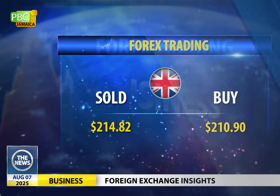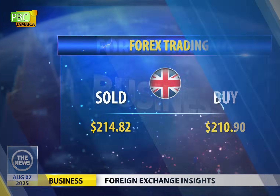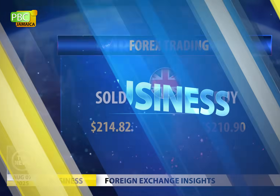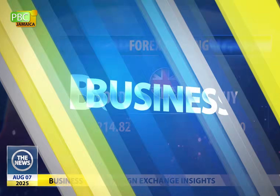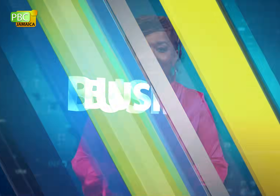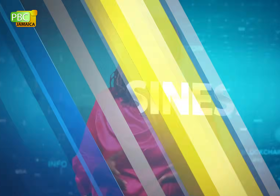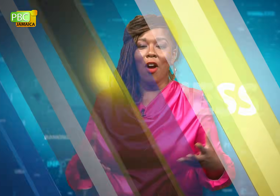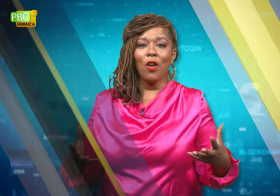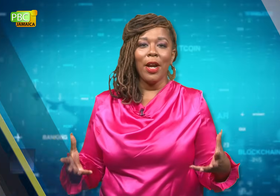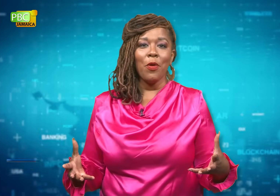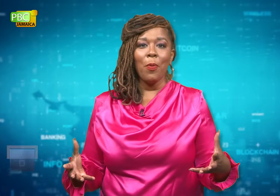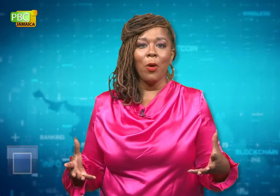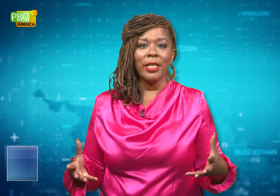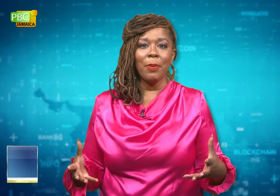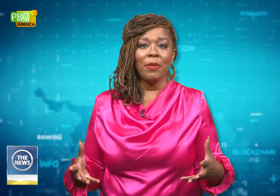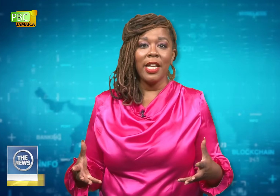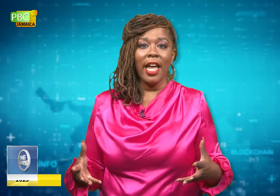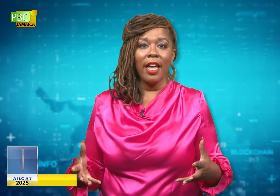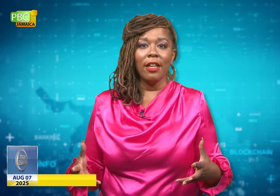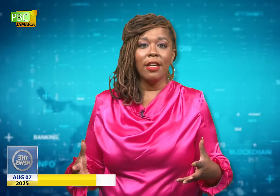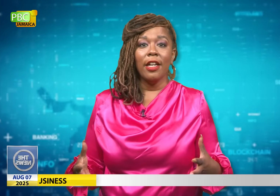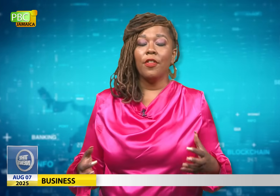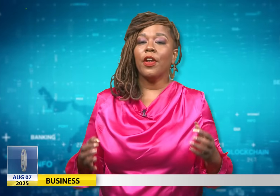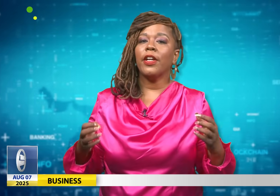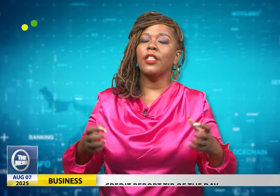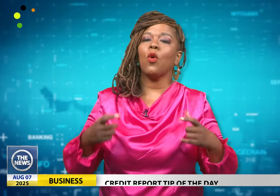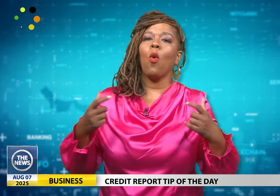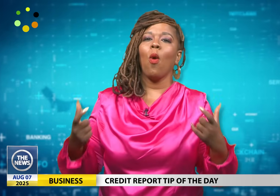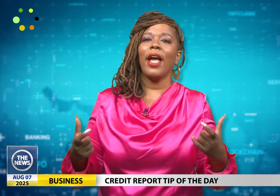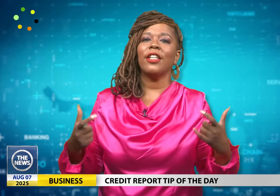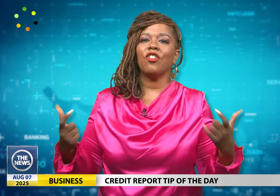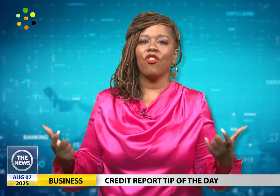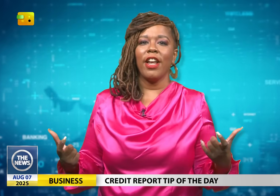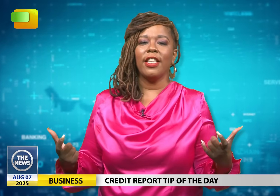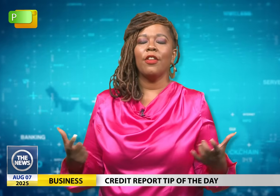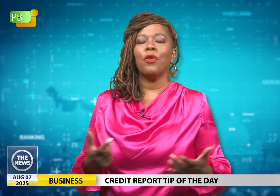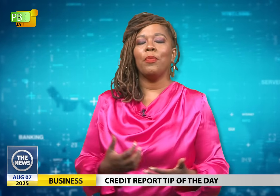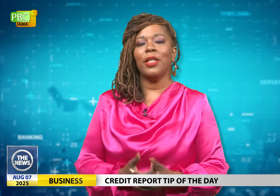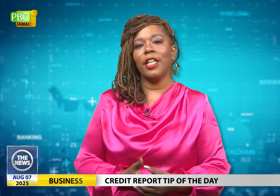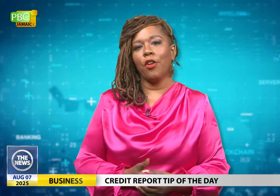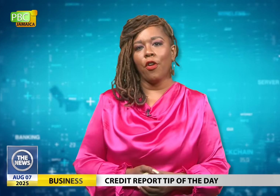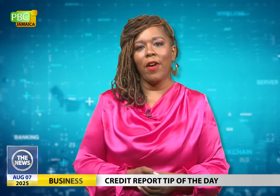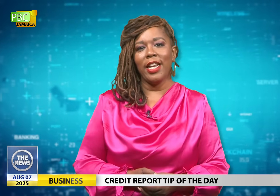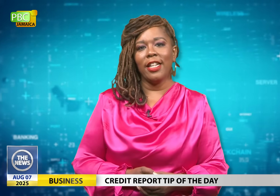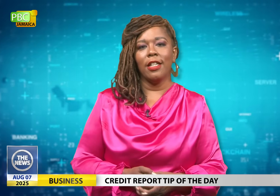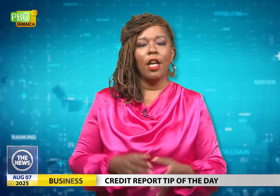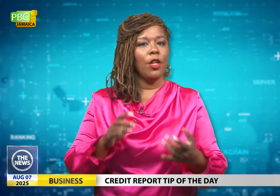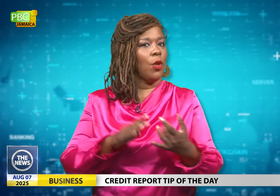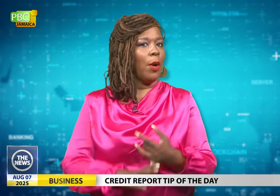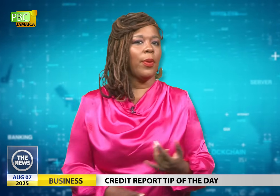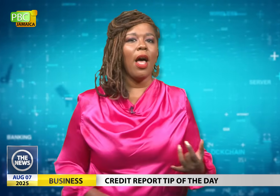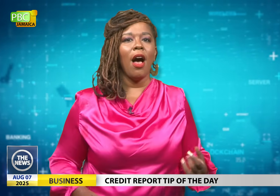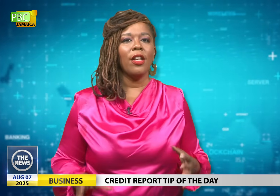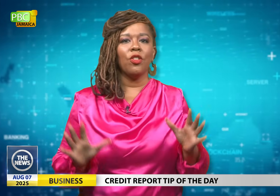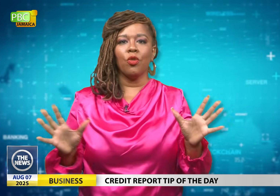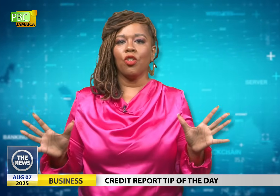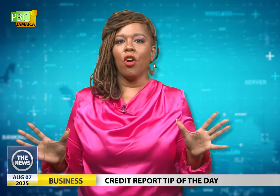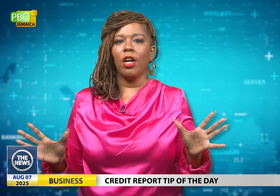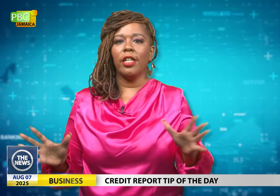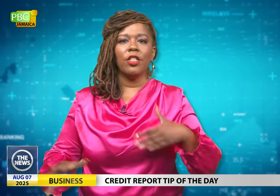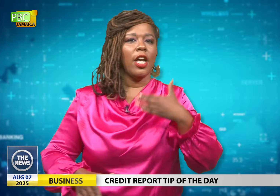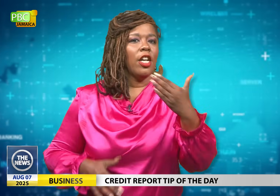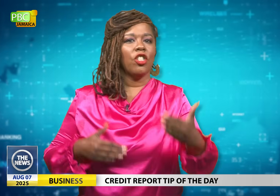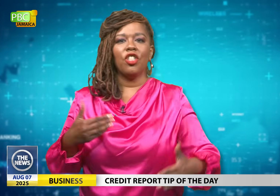$210.90. For our credit report tip of the day, there is quiet strength in rebuilding your credit. No applause,